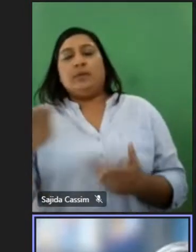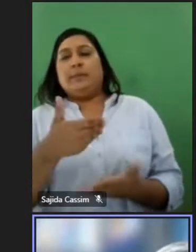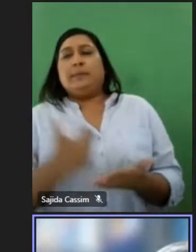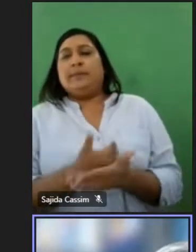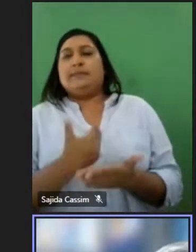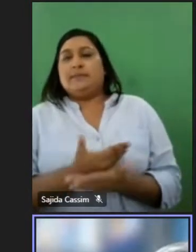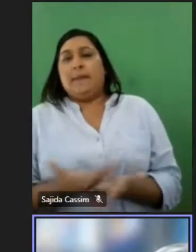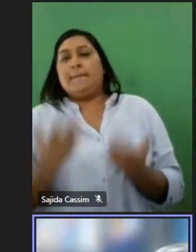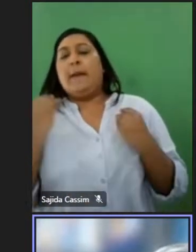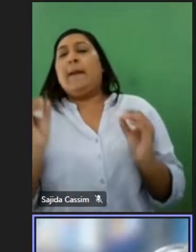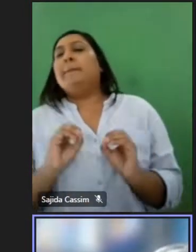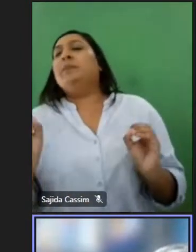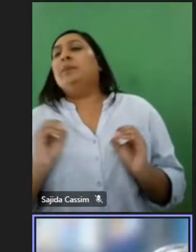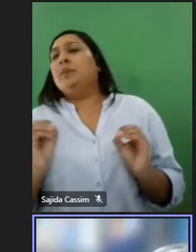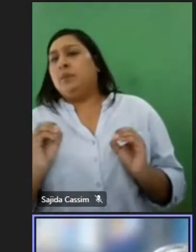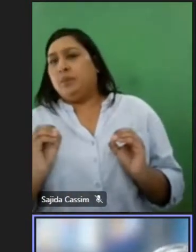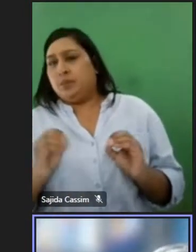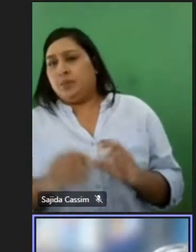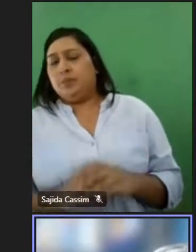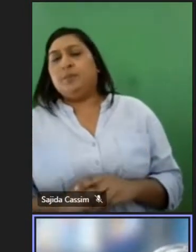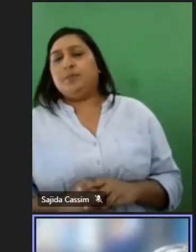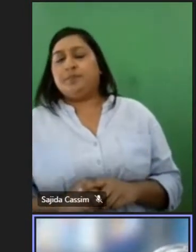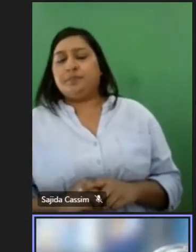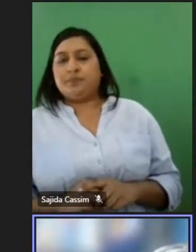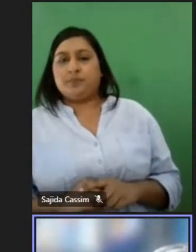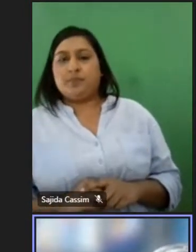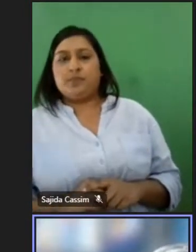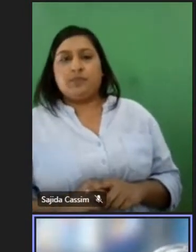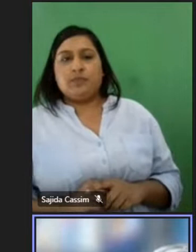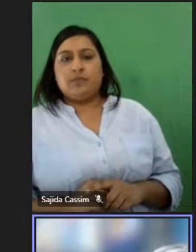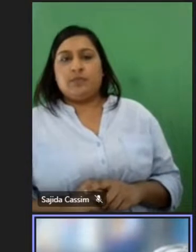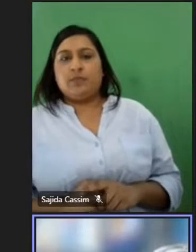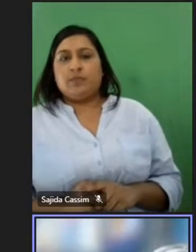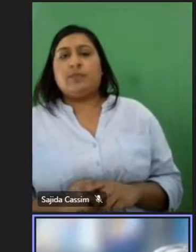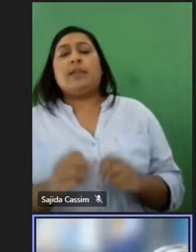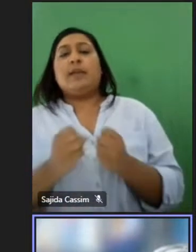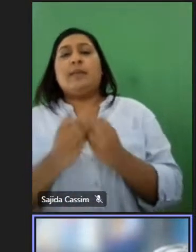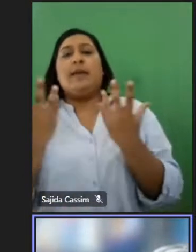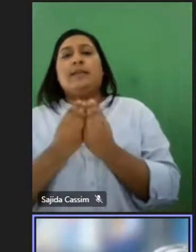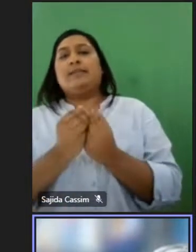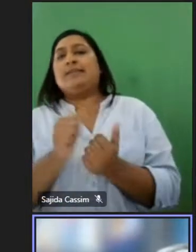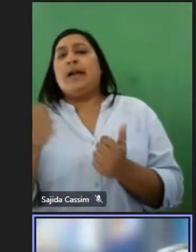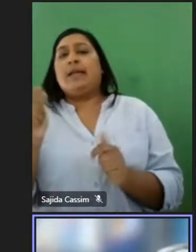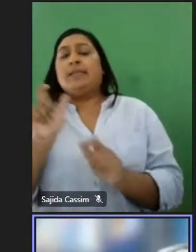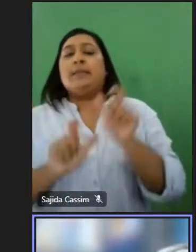March. Other things that affected people was